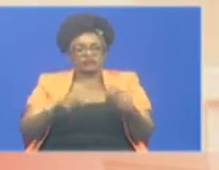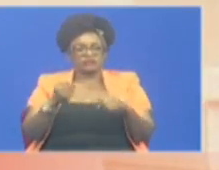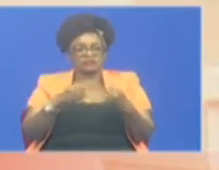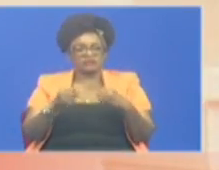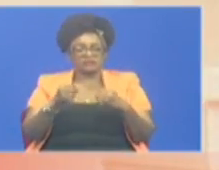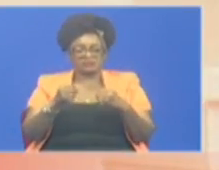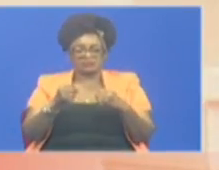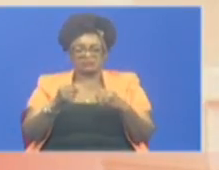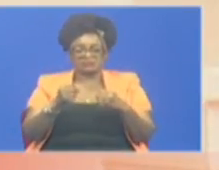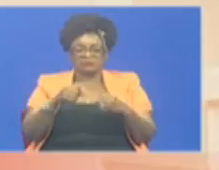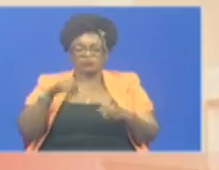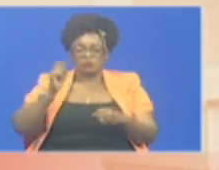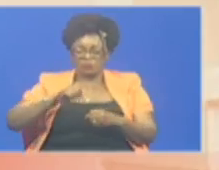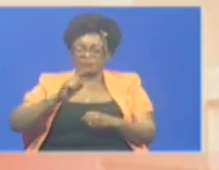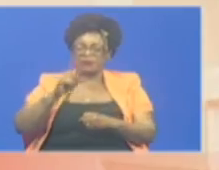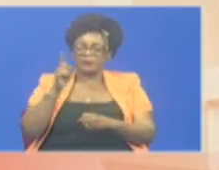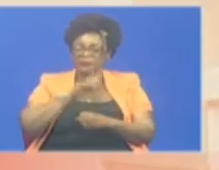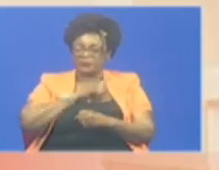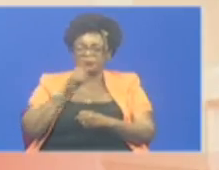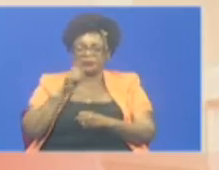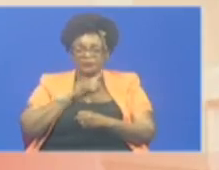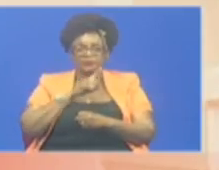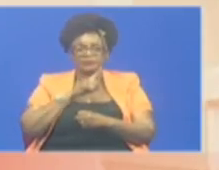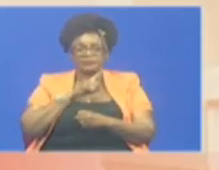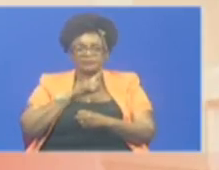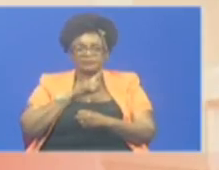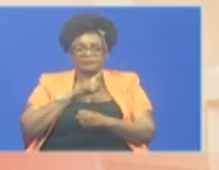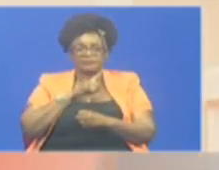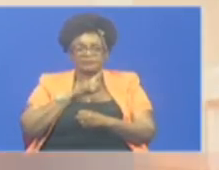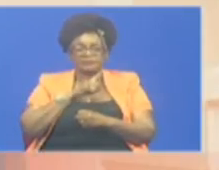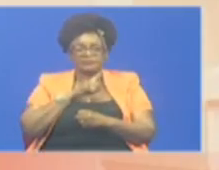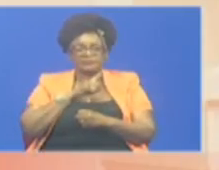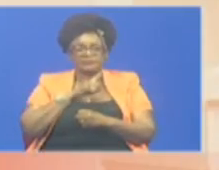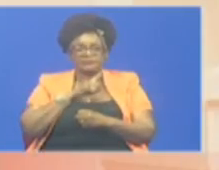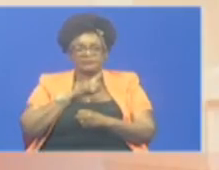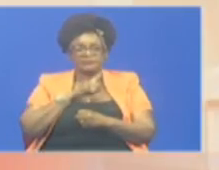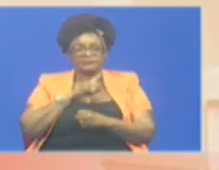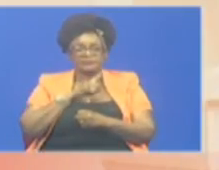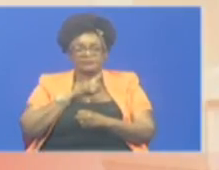met with the full force of the law.